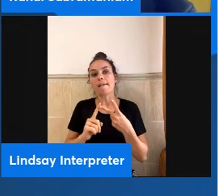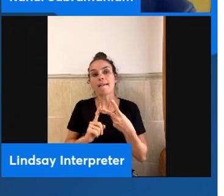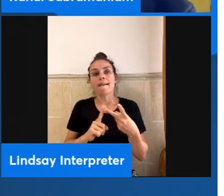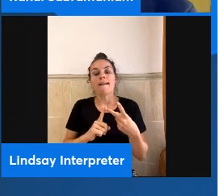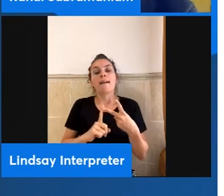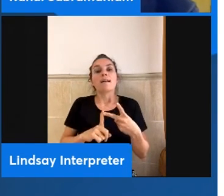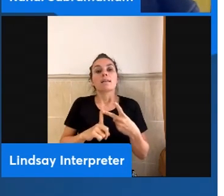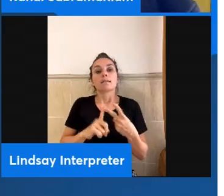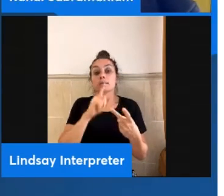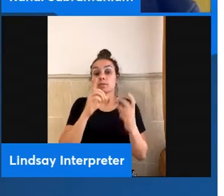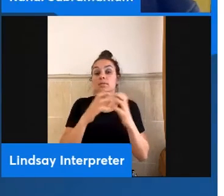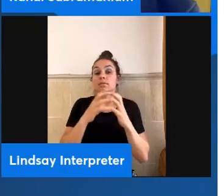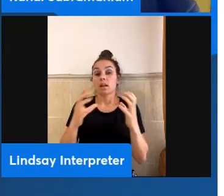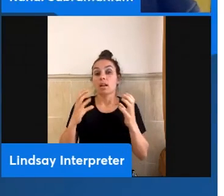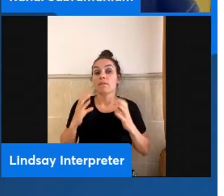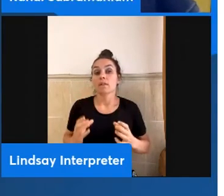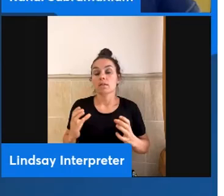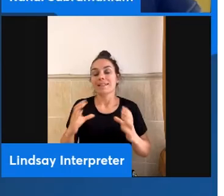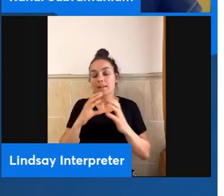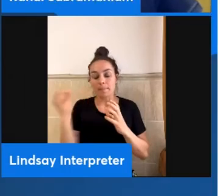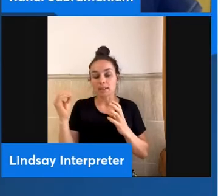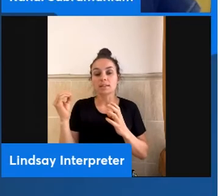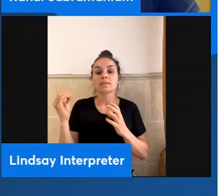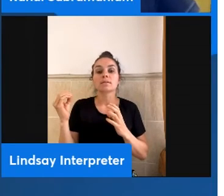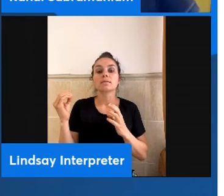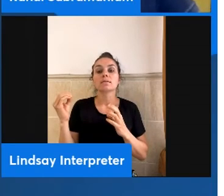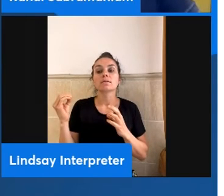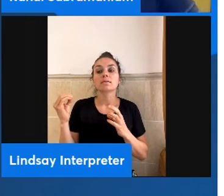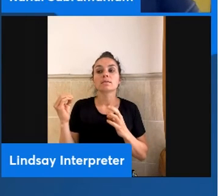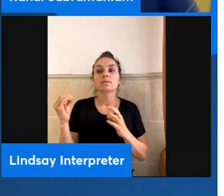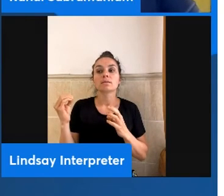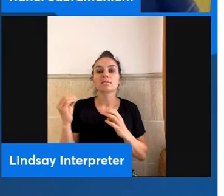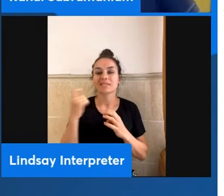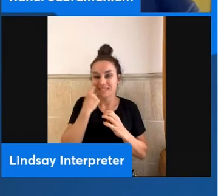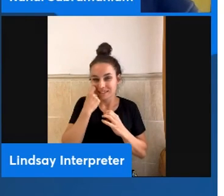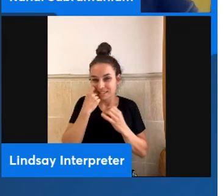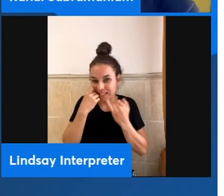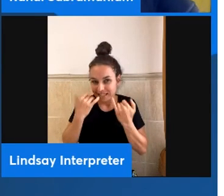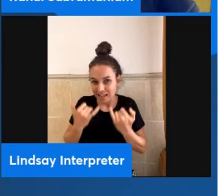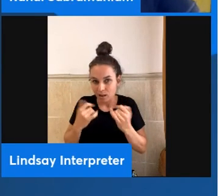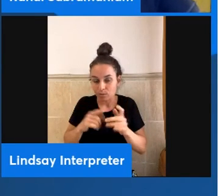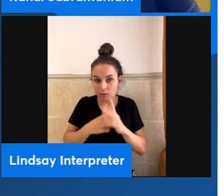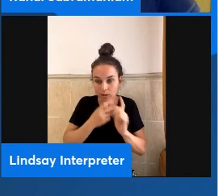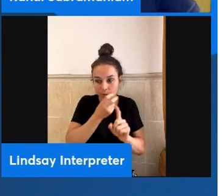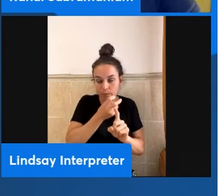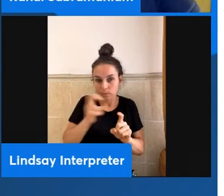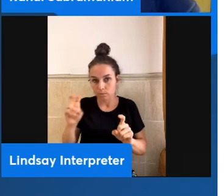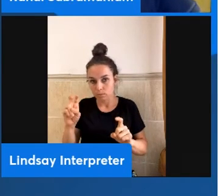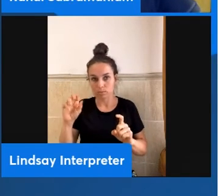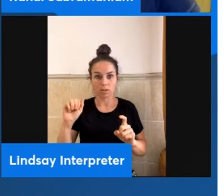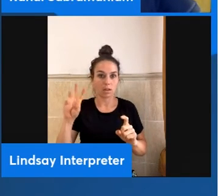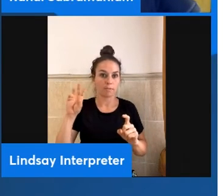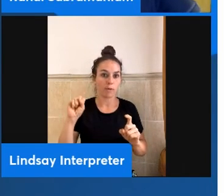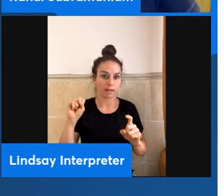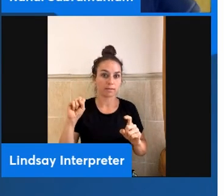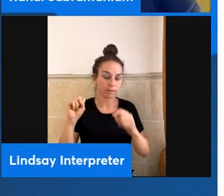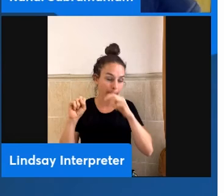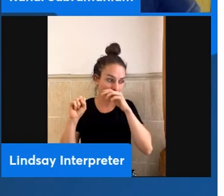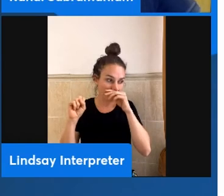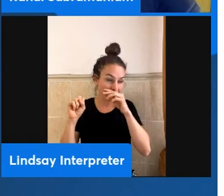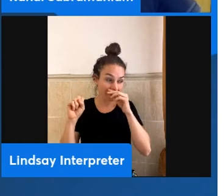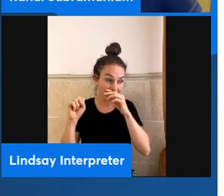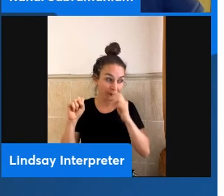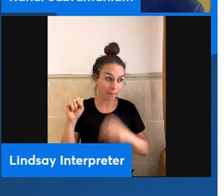lot of companies that are only now starting to move into AWS, and this is going to